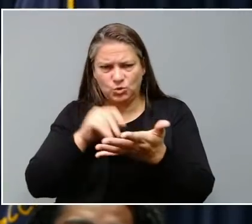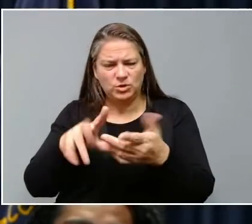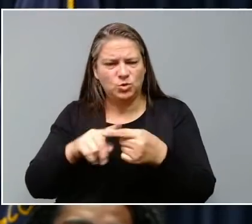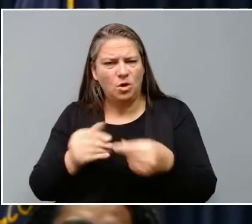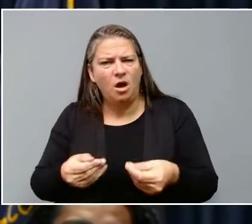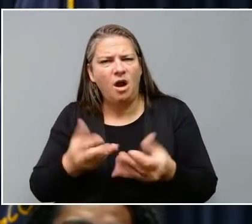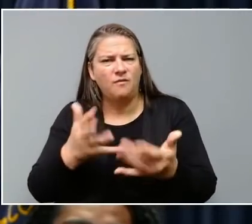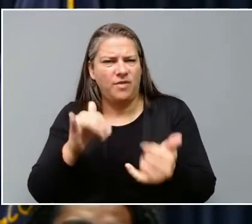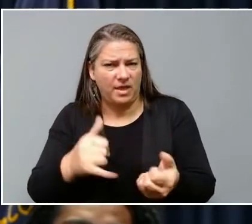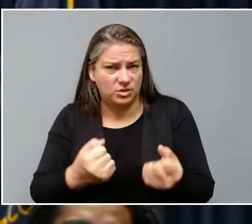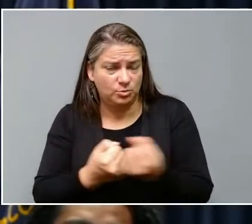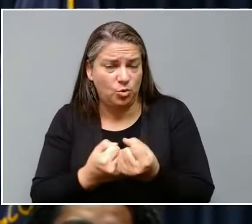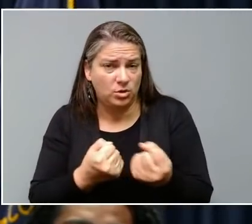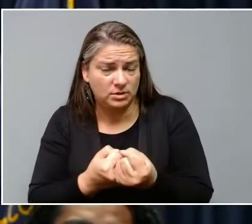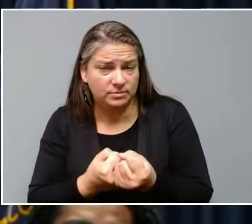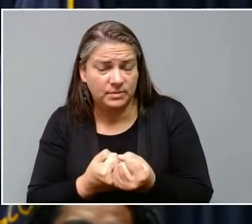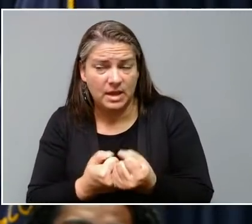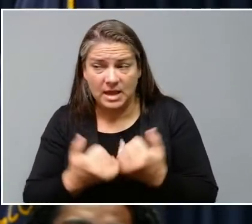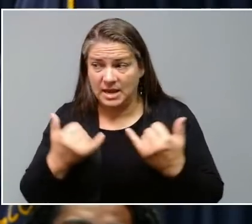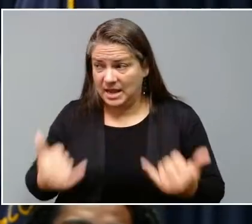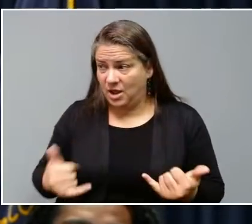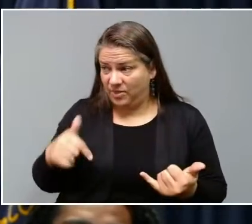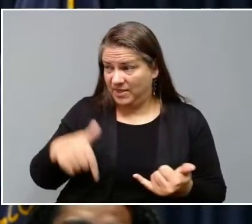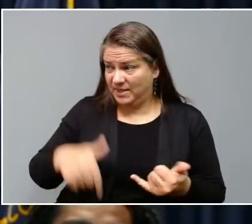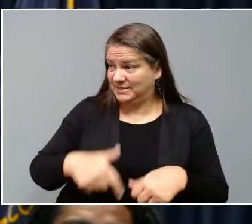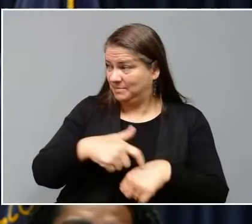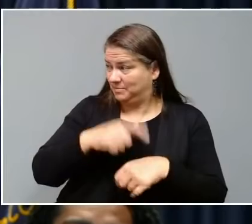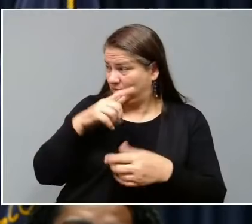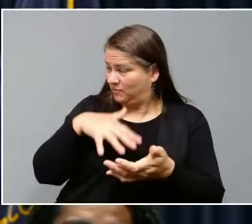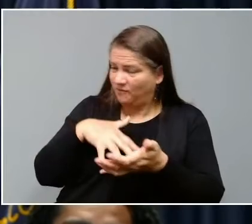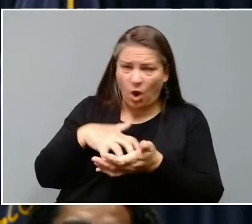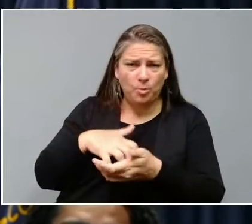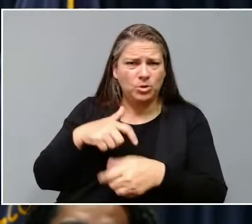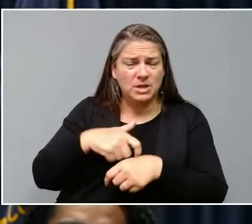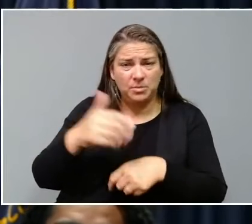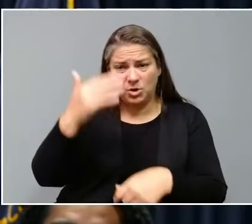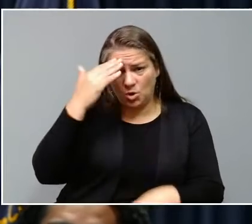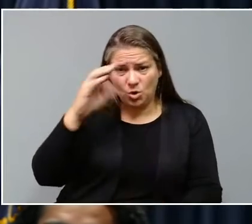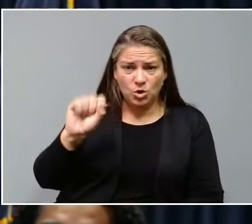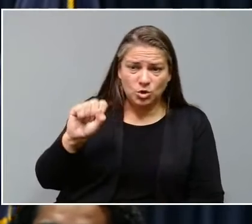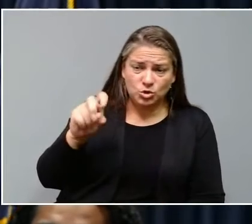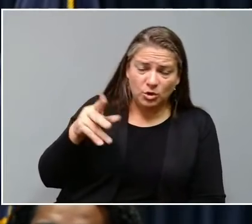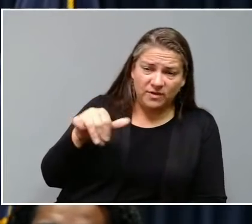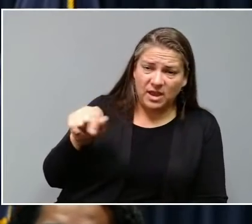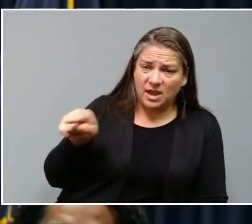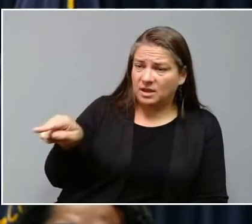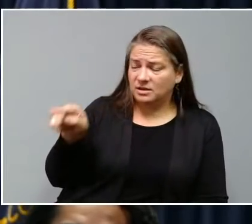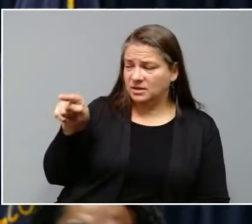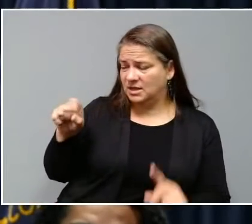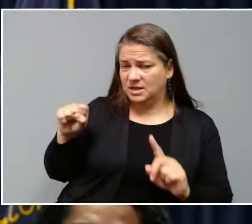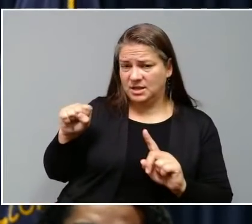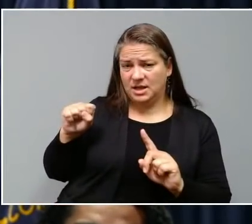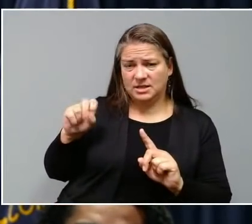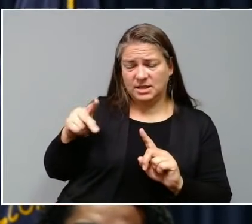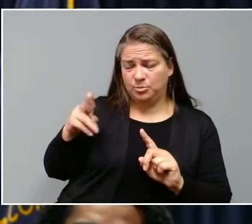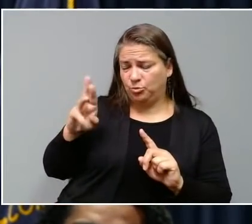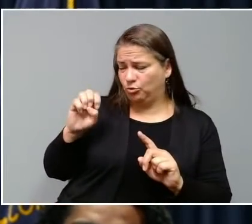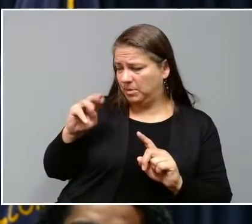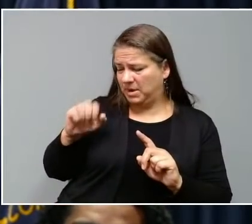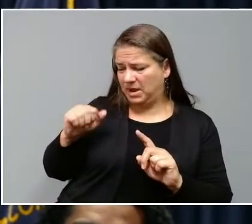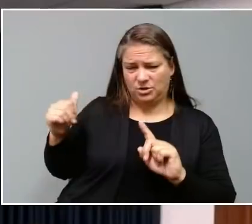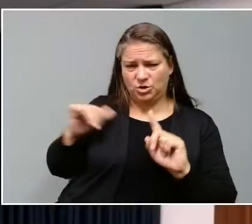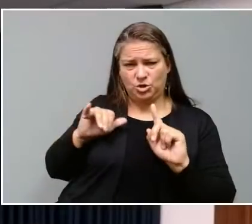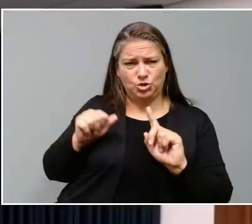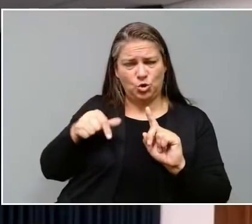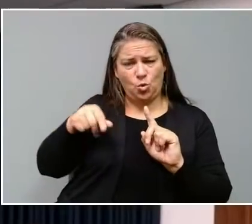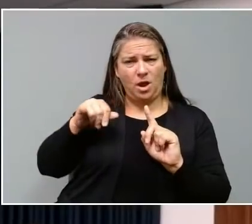most vulnerable times, you know, Galen students like Sophia, Saprini, and Jaquar behind me, you know, have